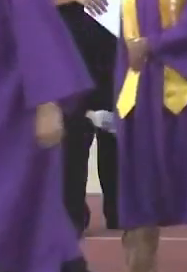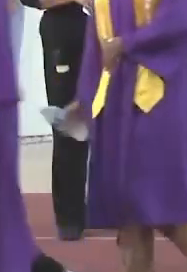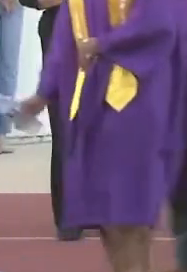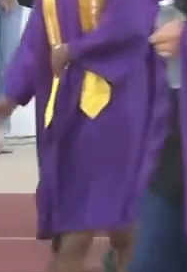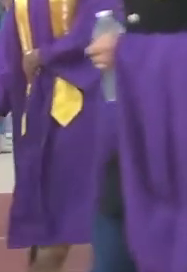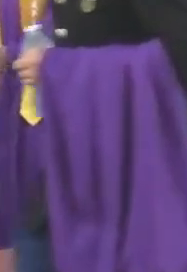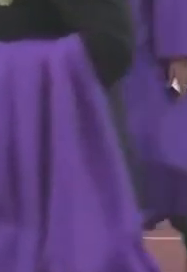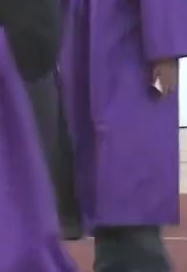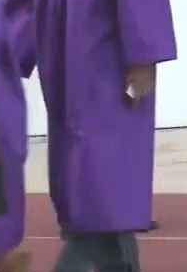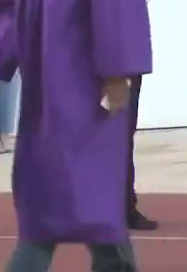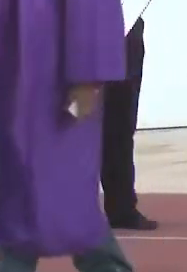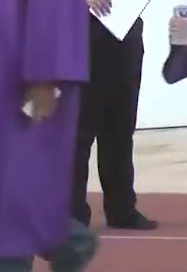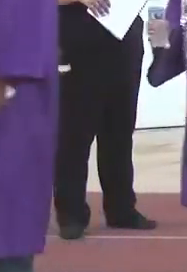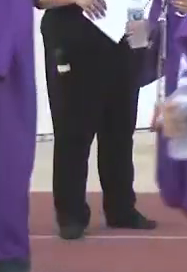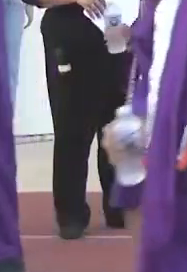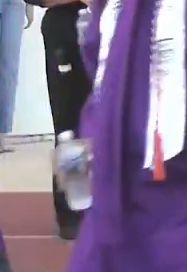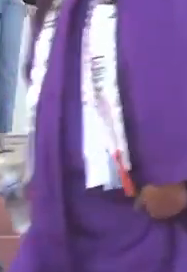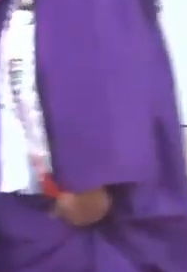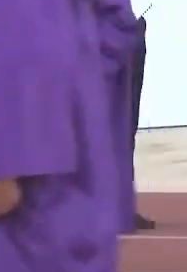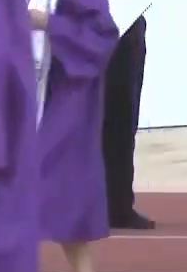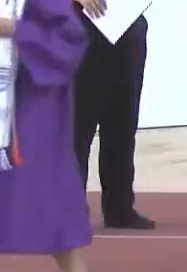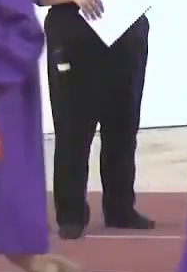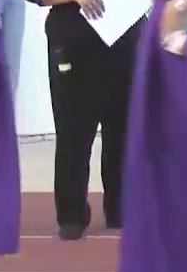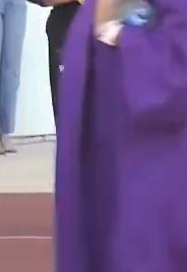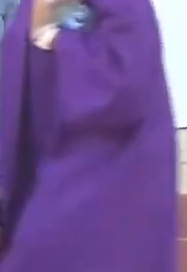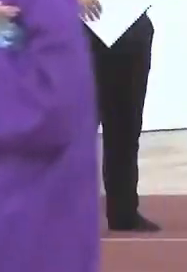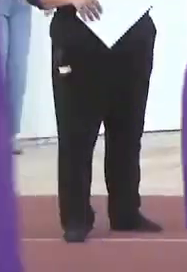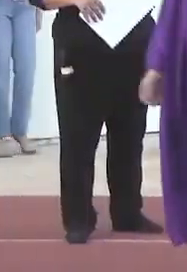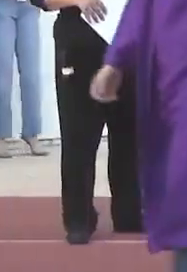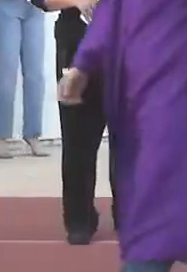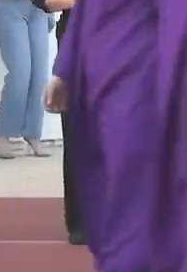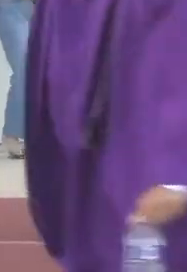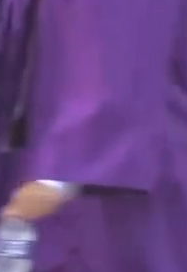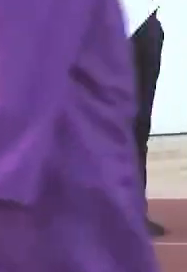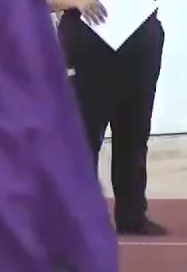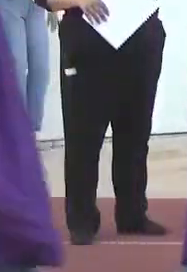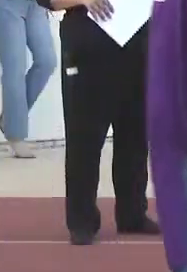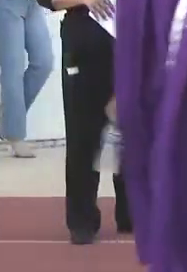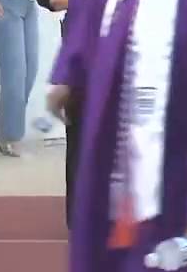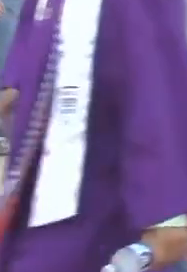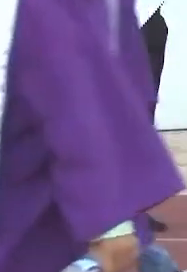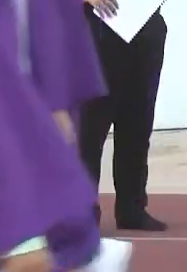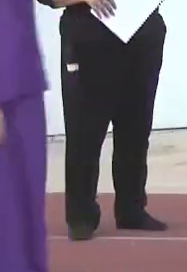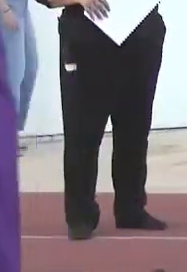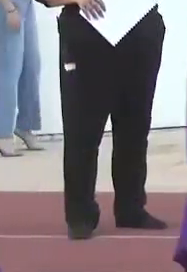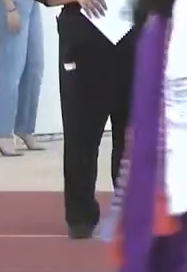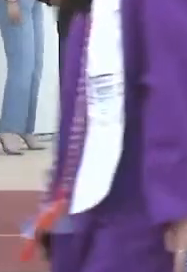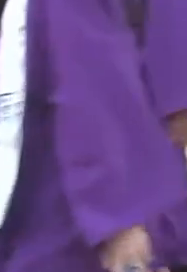Thank you.